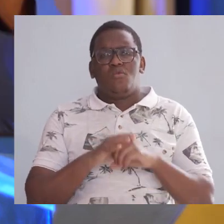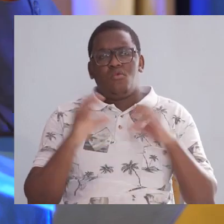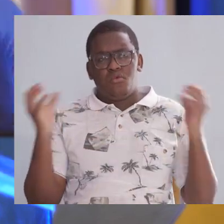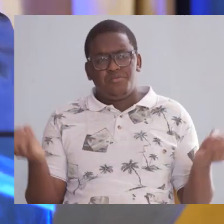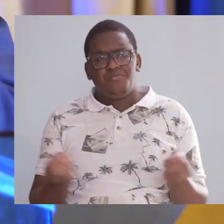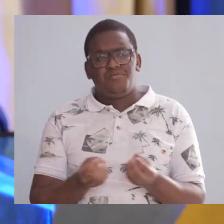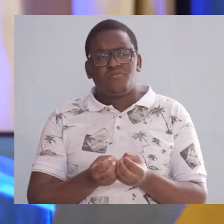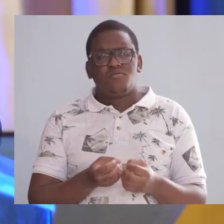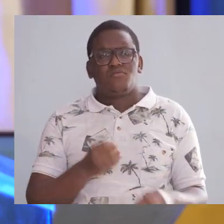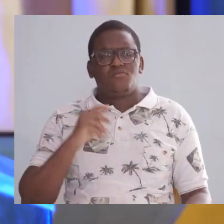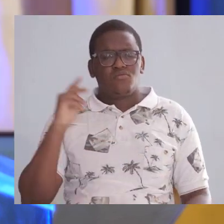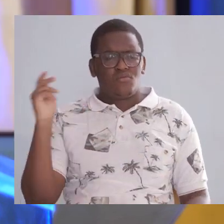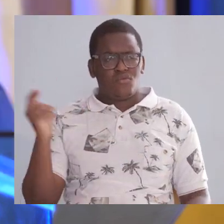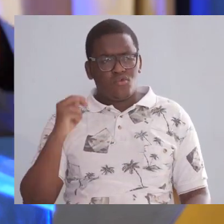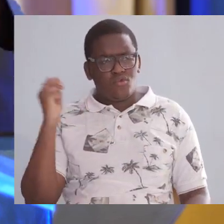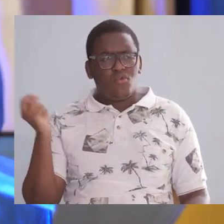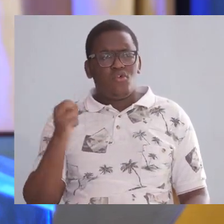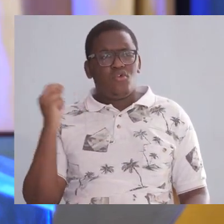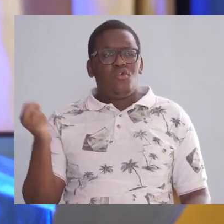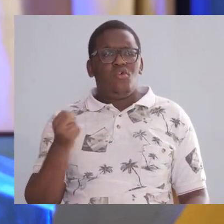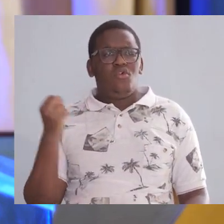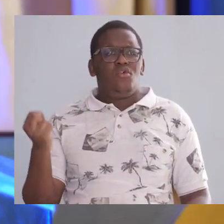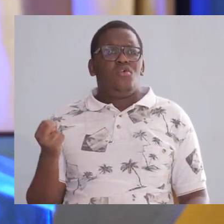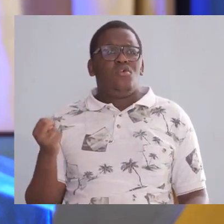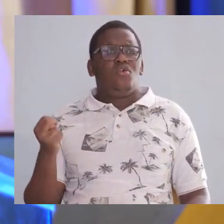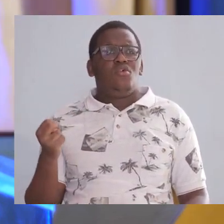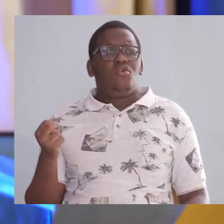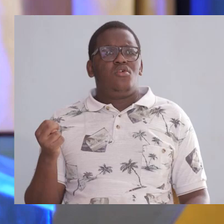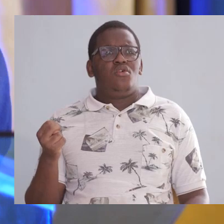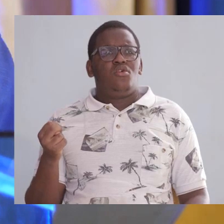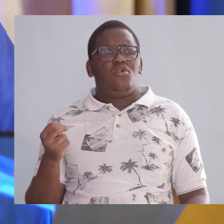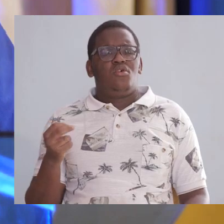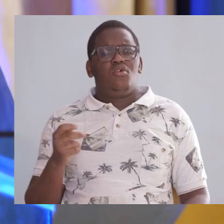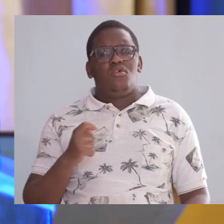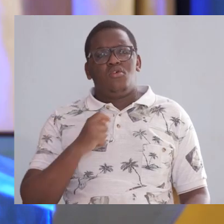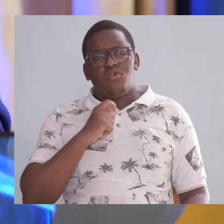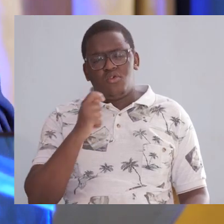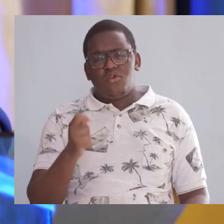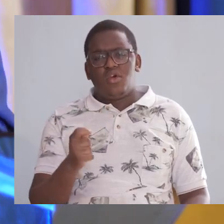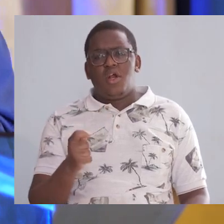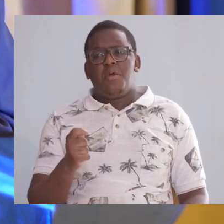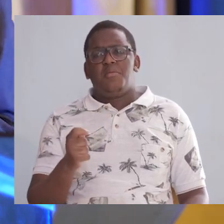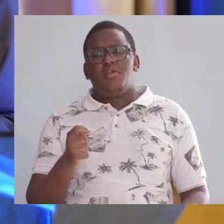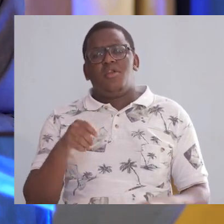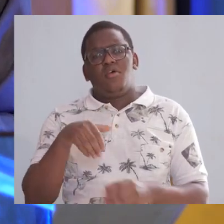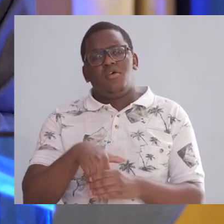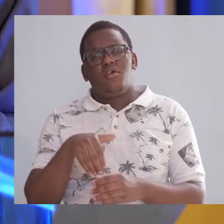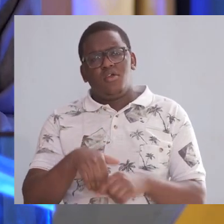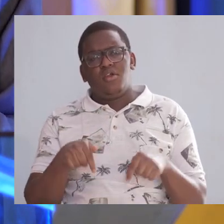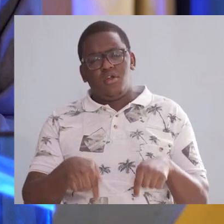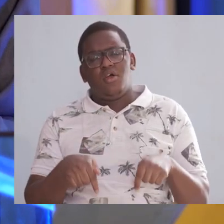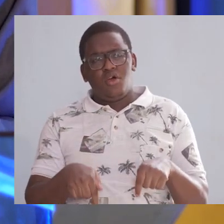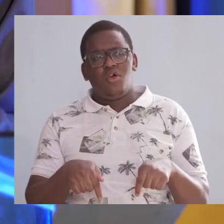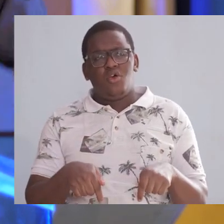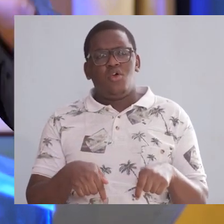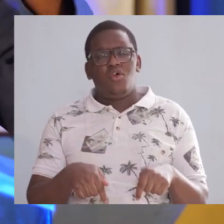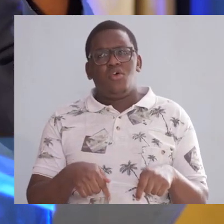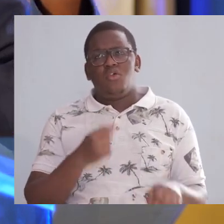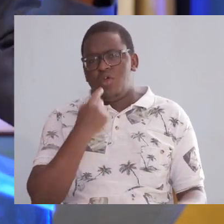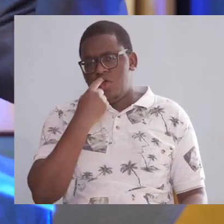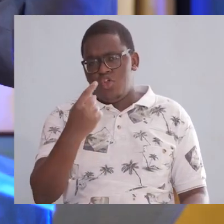tithes into the storehouse, that there may be food in my house, and try me now, says the Lord,